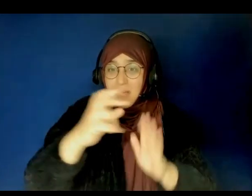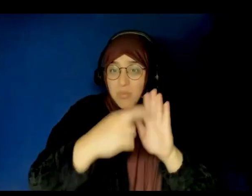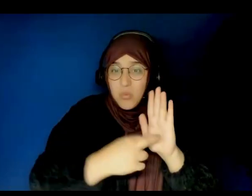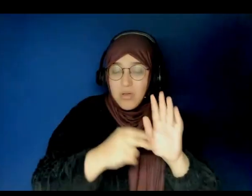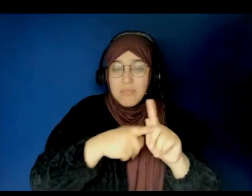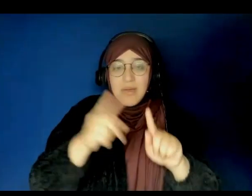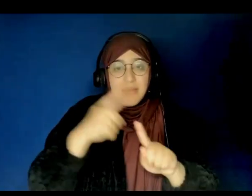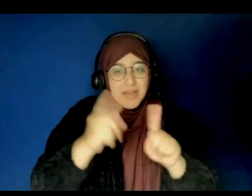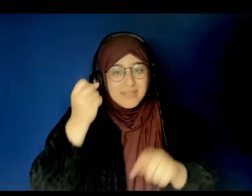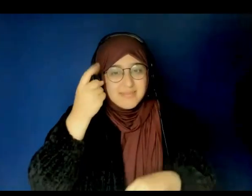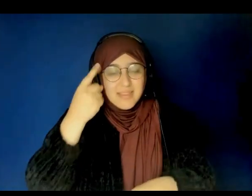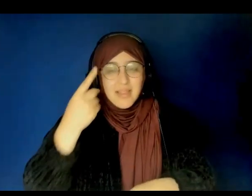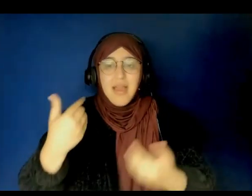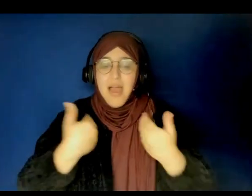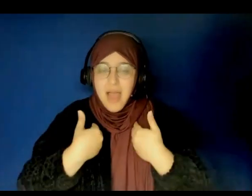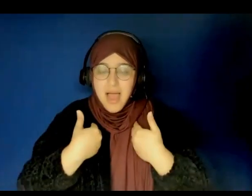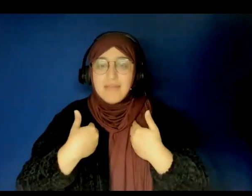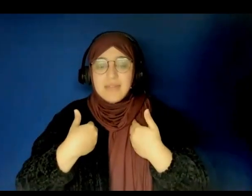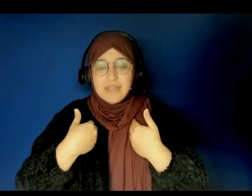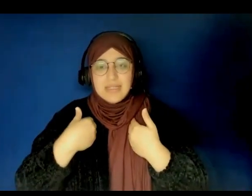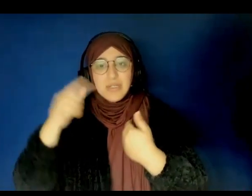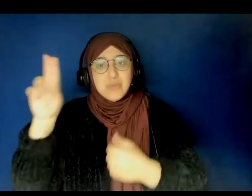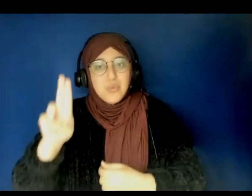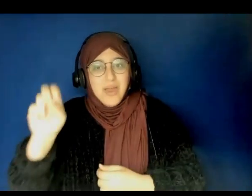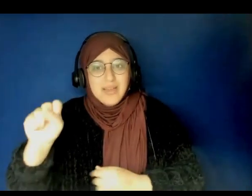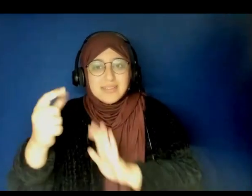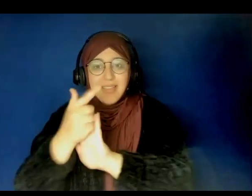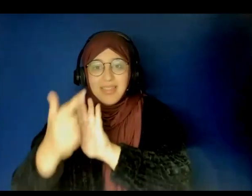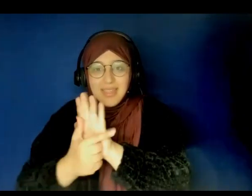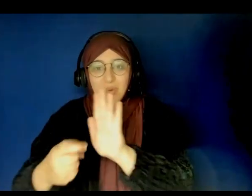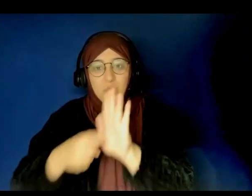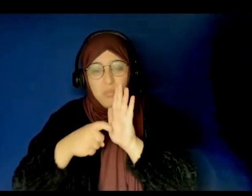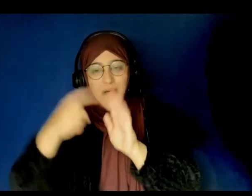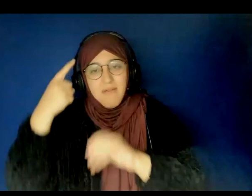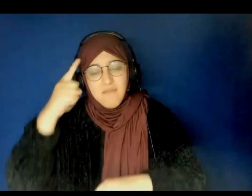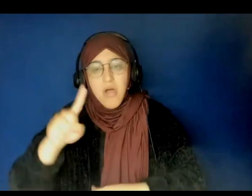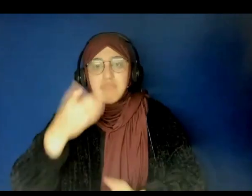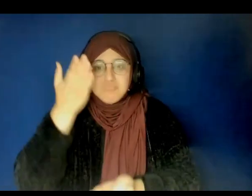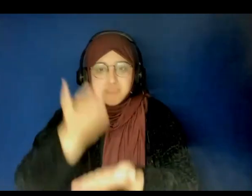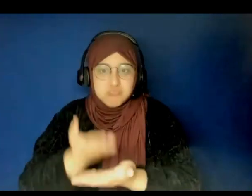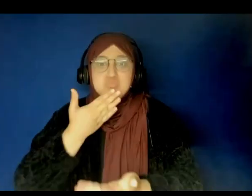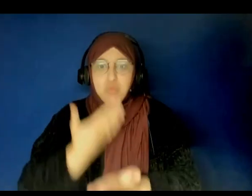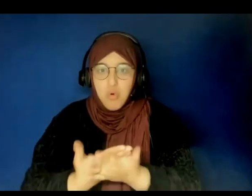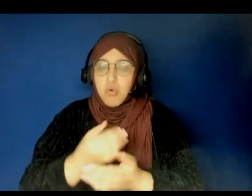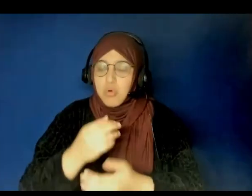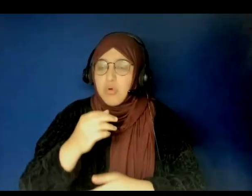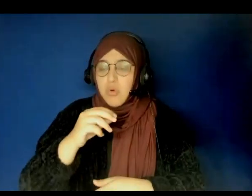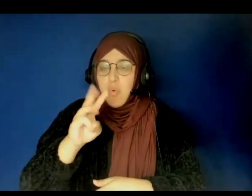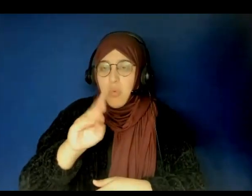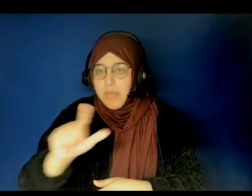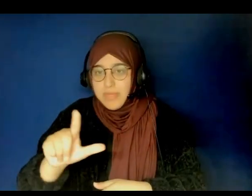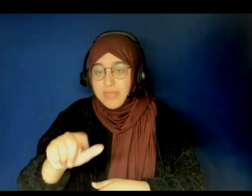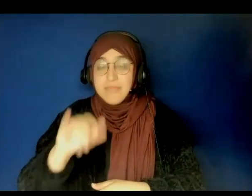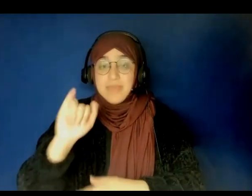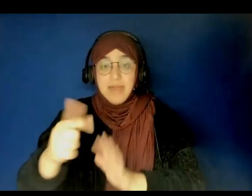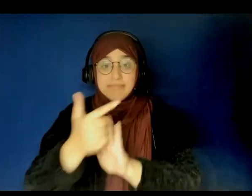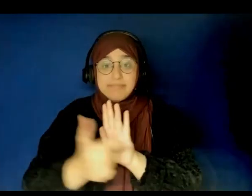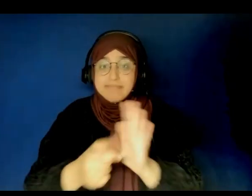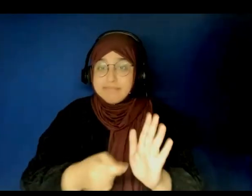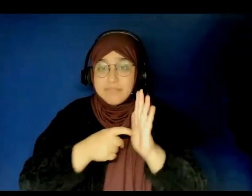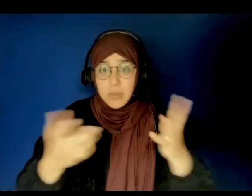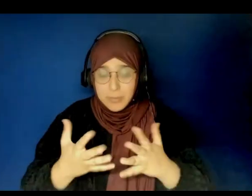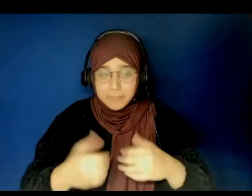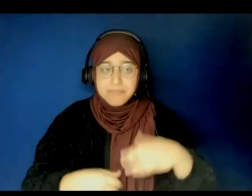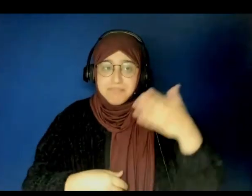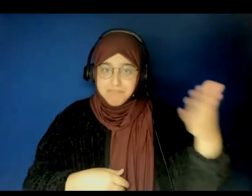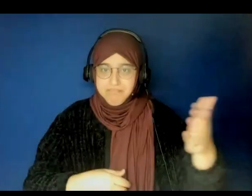U.S. legal requirements for a valid will. And those legal requirements are as follows.